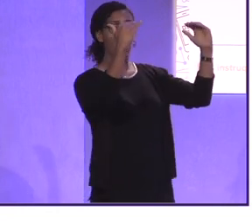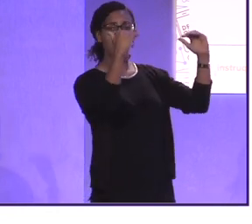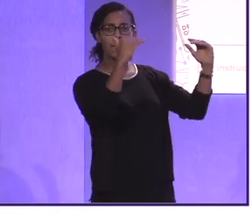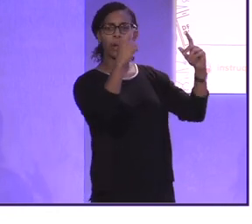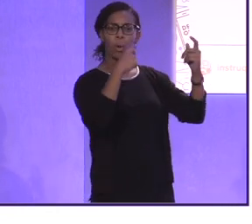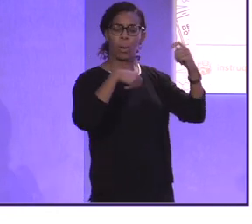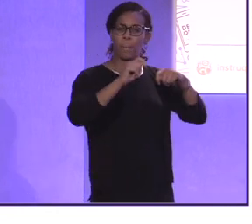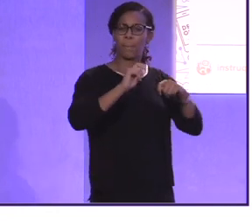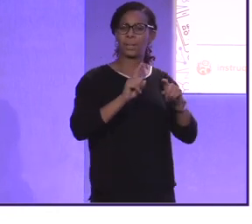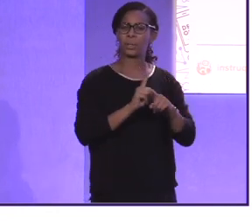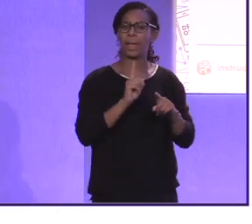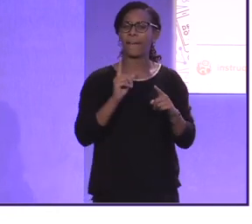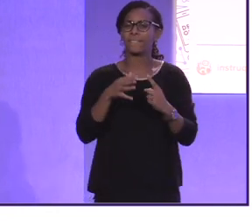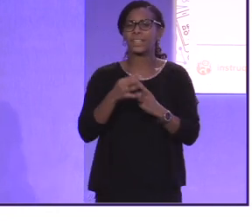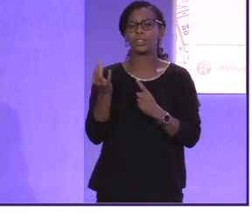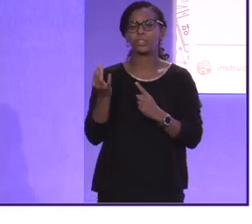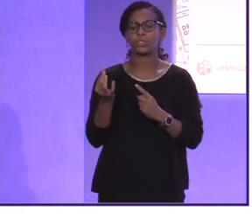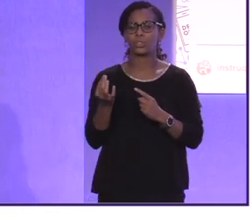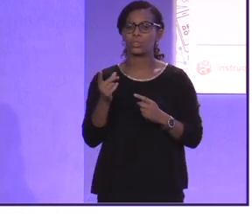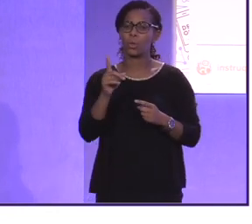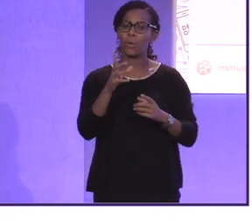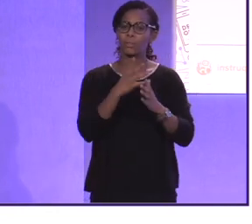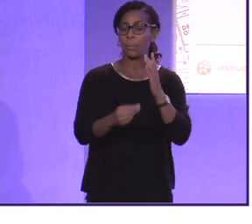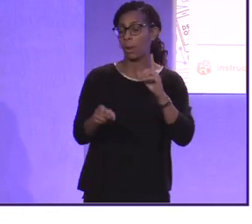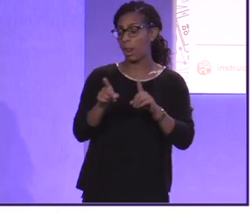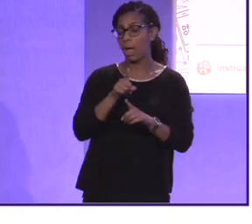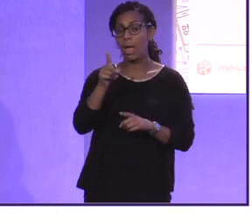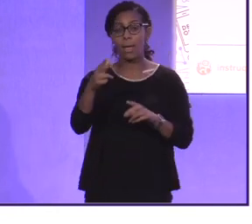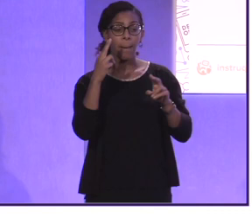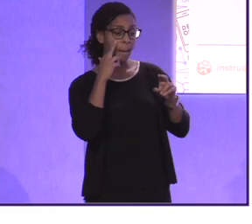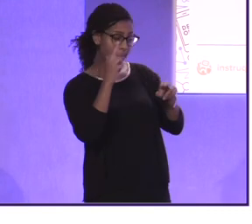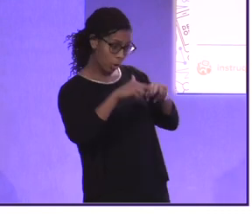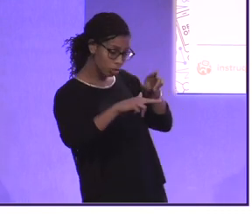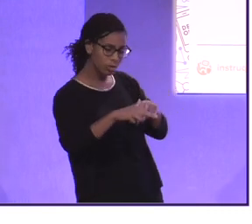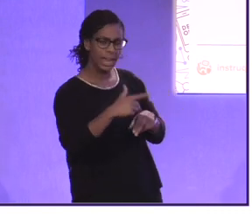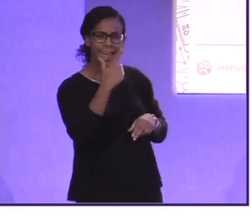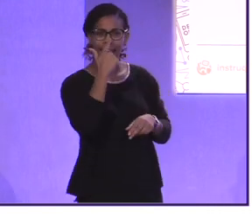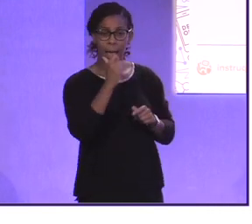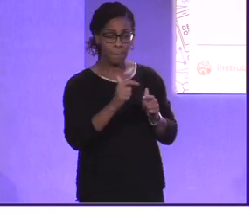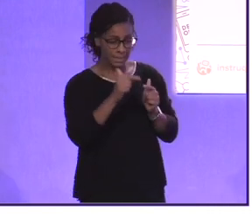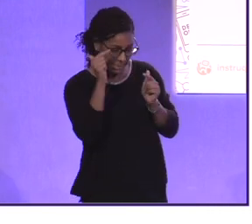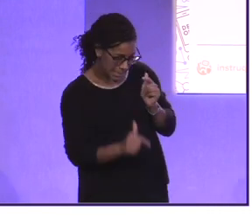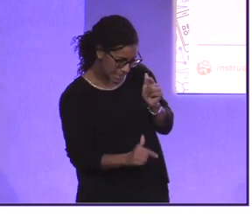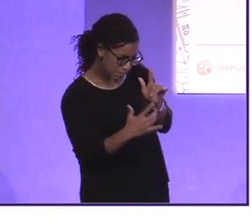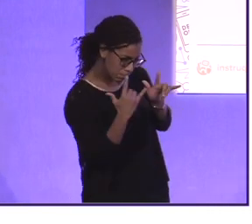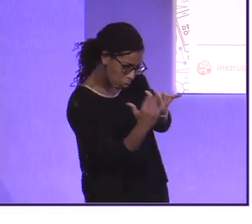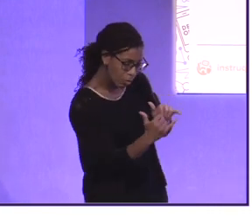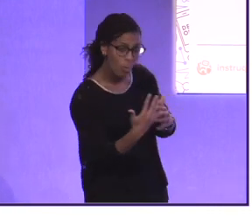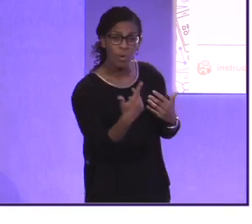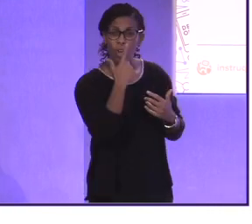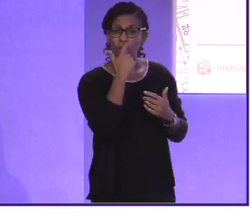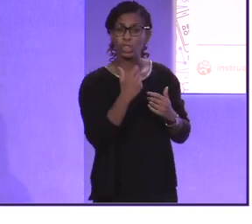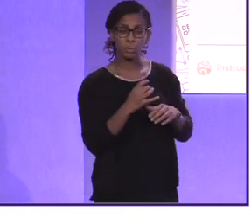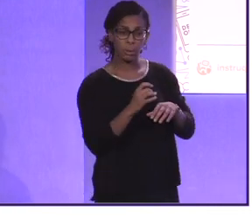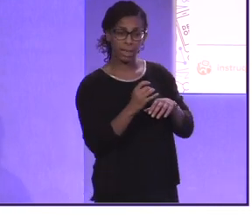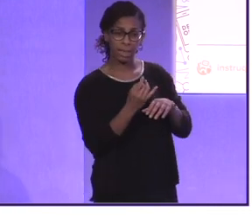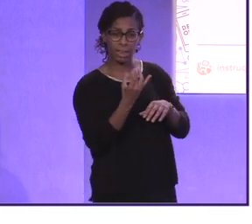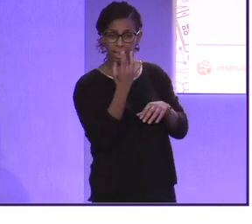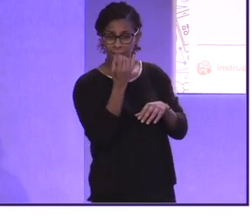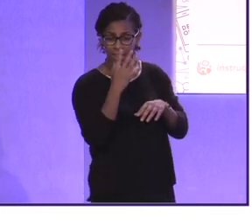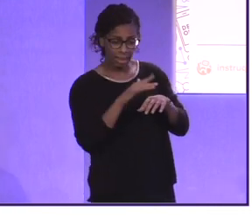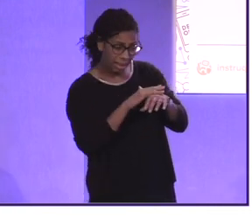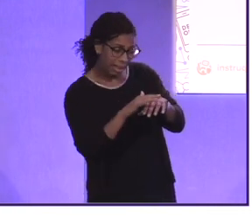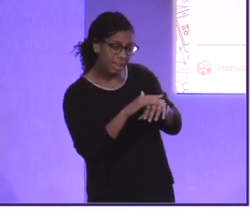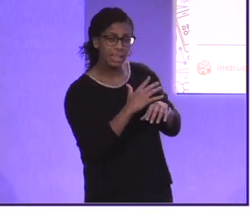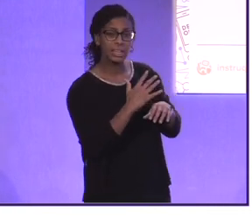we say, with monitoring, you can go really deep or you can go really shallow. So how far you go down with the stories, with the yellow post-its,